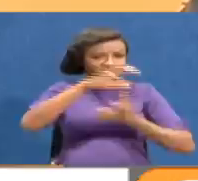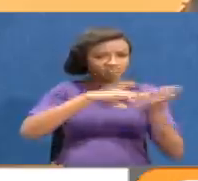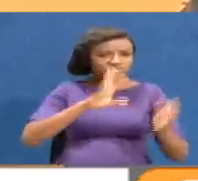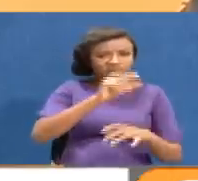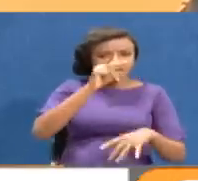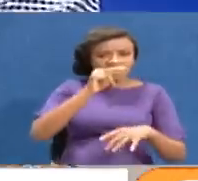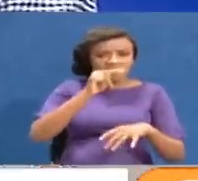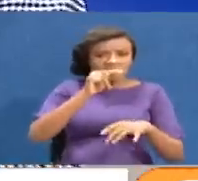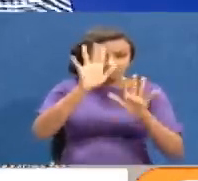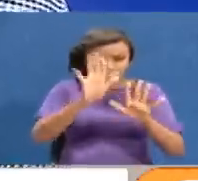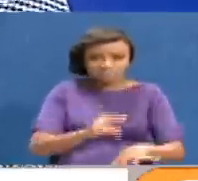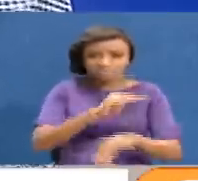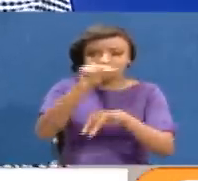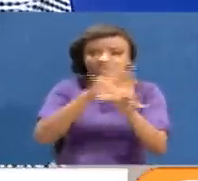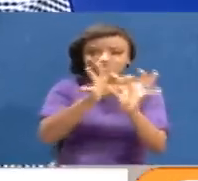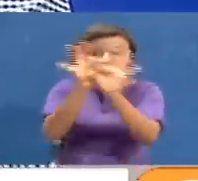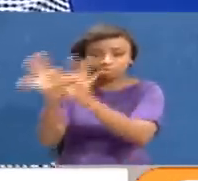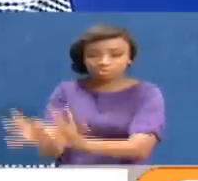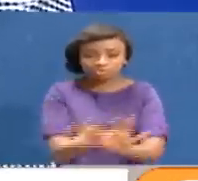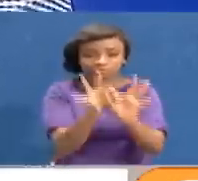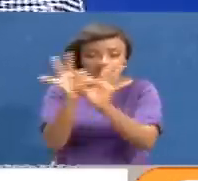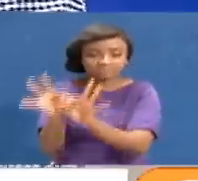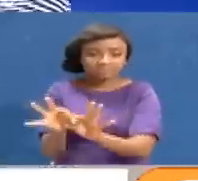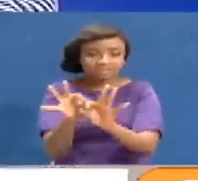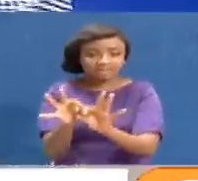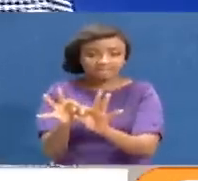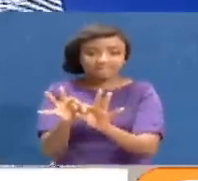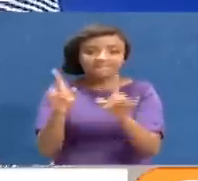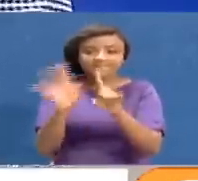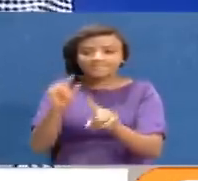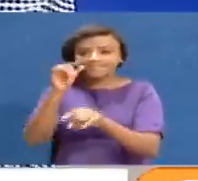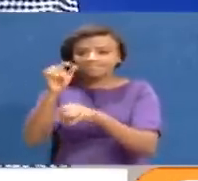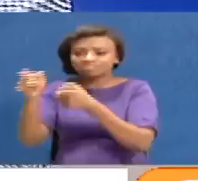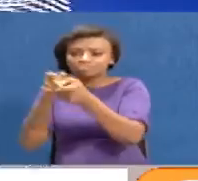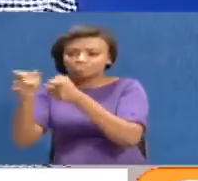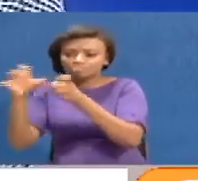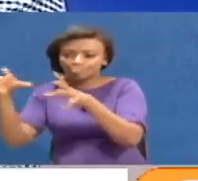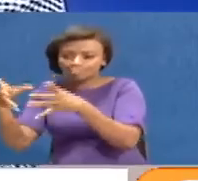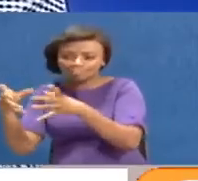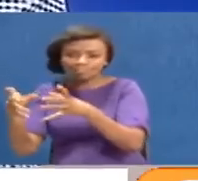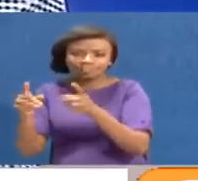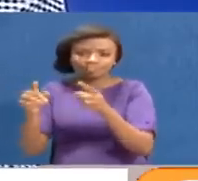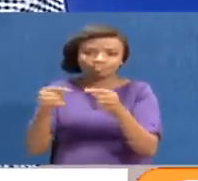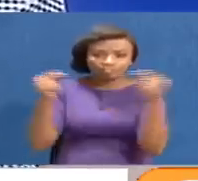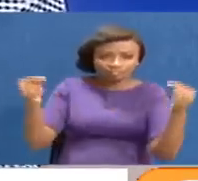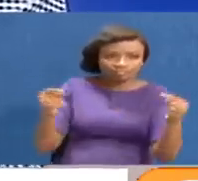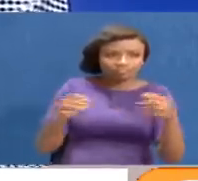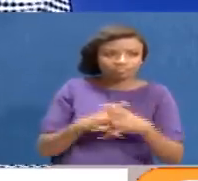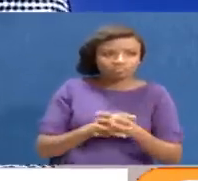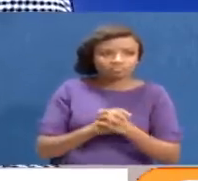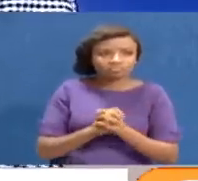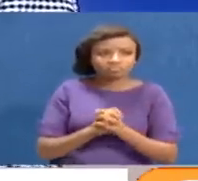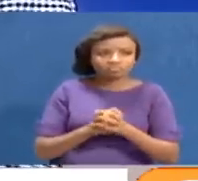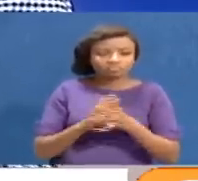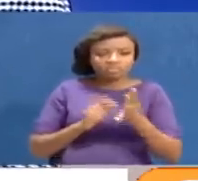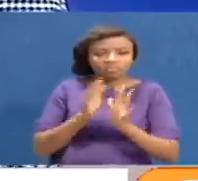unity with, you know, the you know, ruling party and former opposition, shadow cabinet.